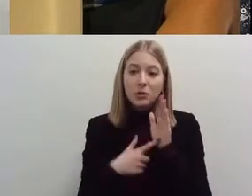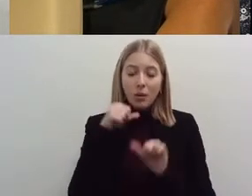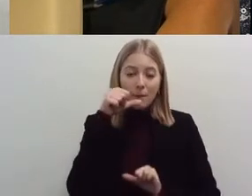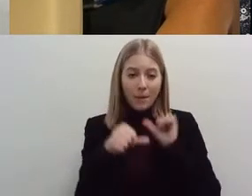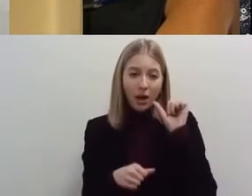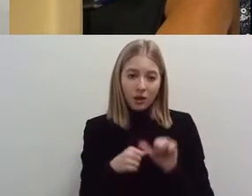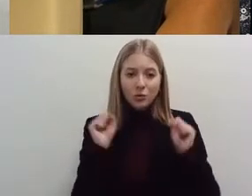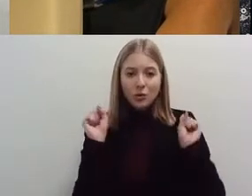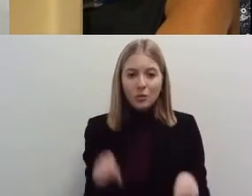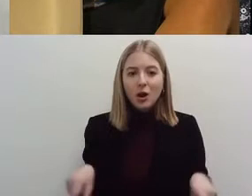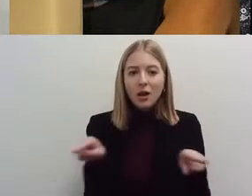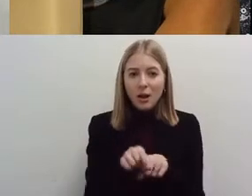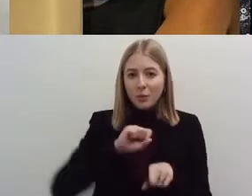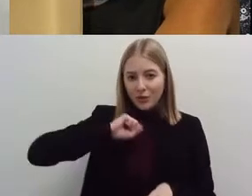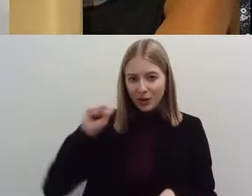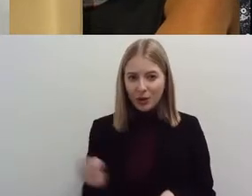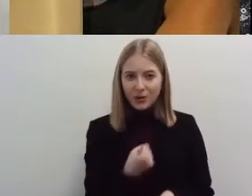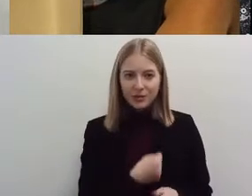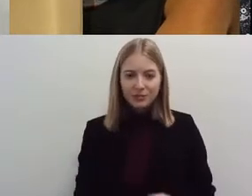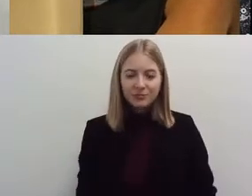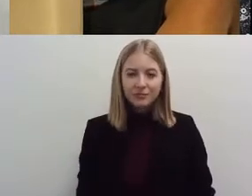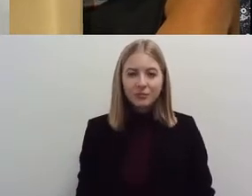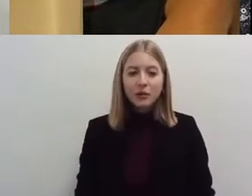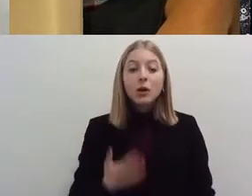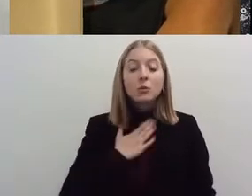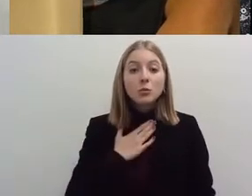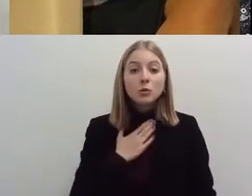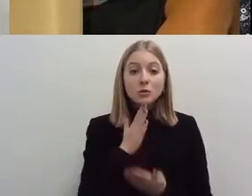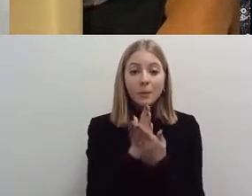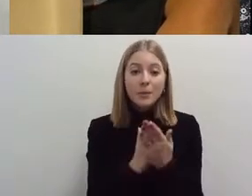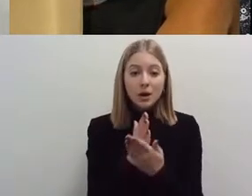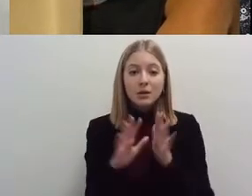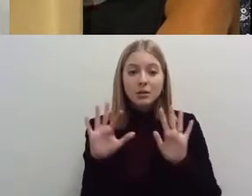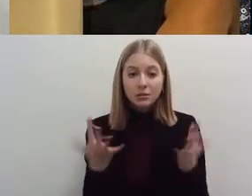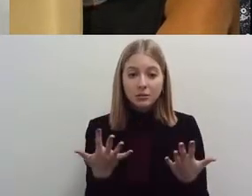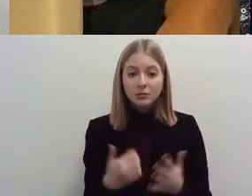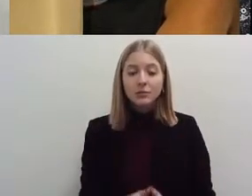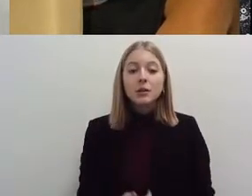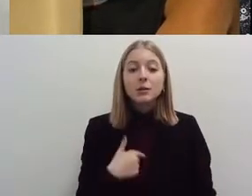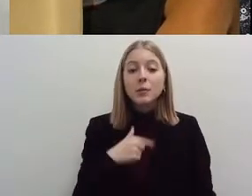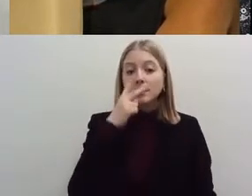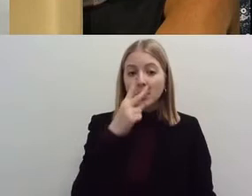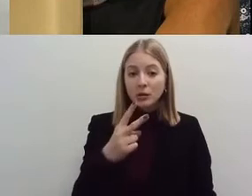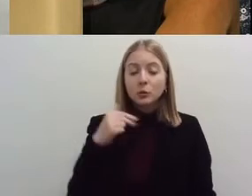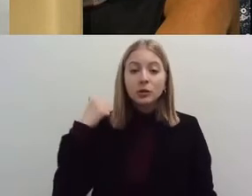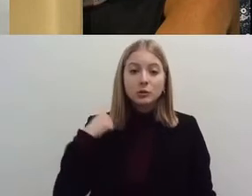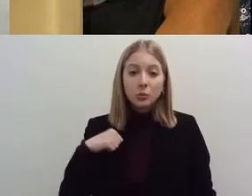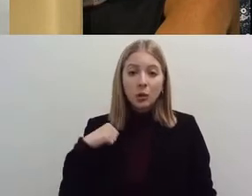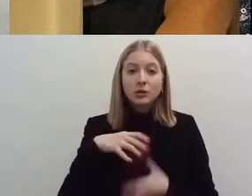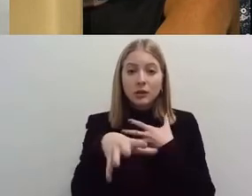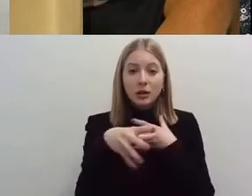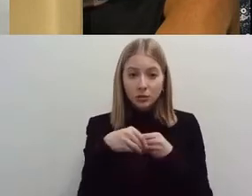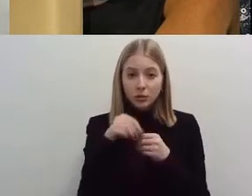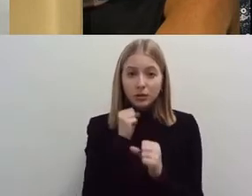And our experience showed us this working together is the key of solving the issues. When